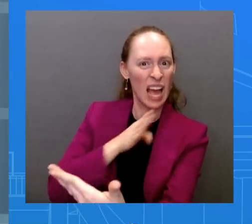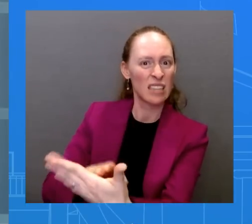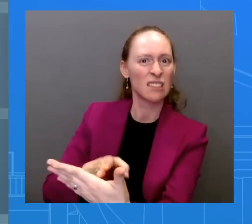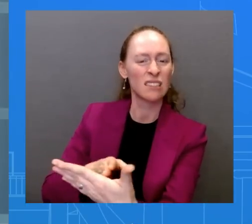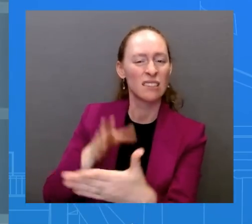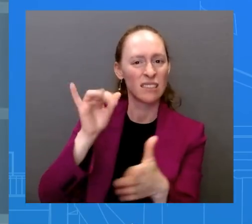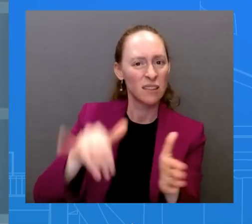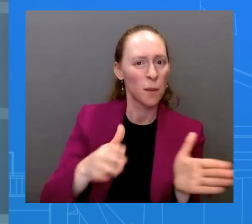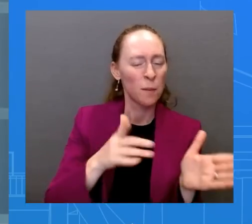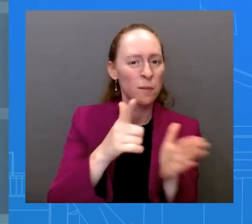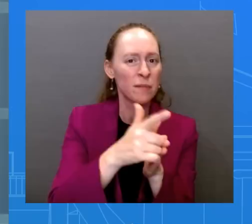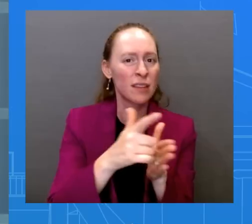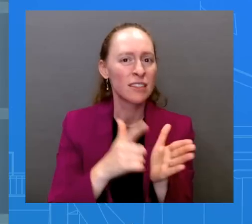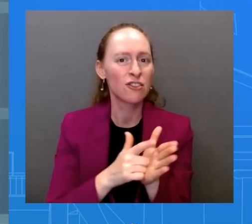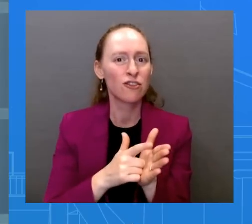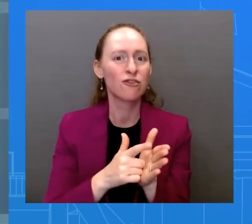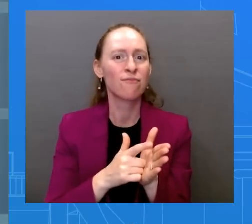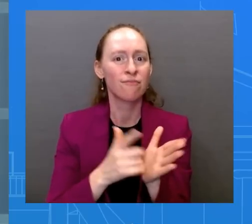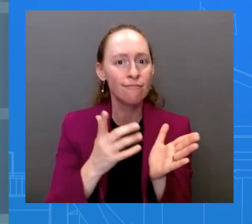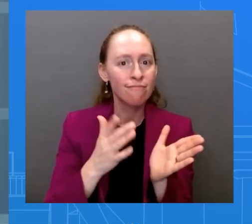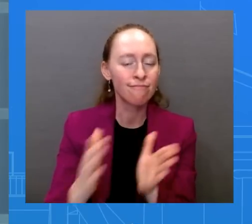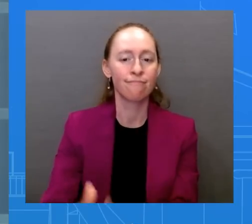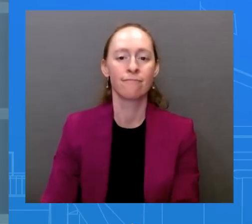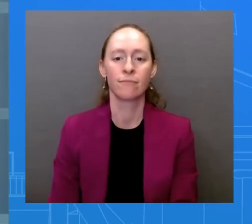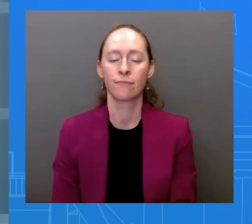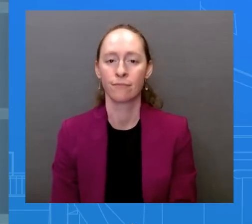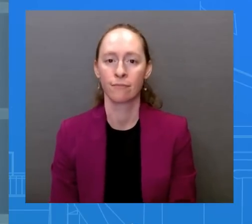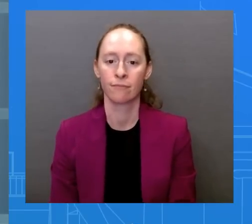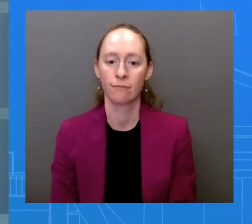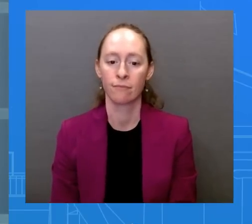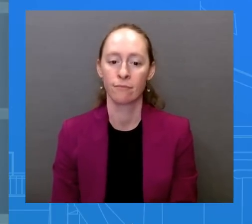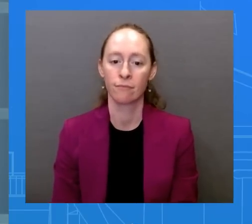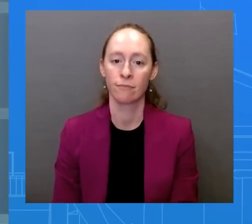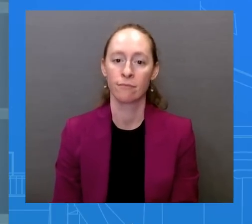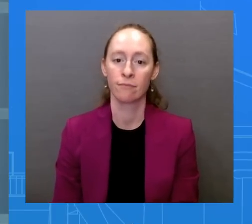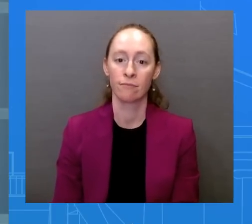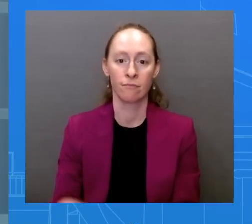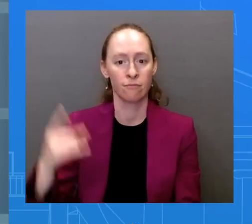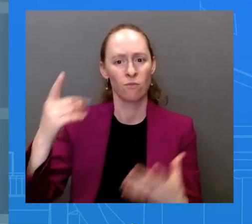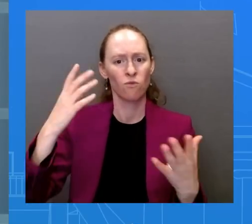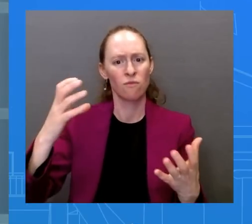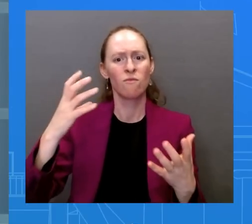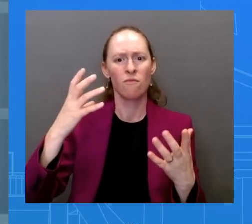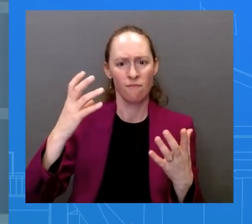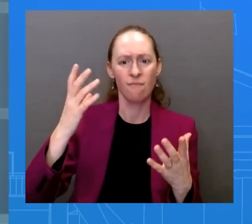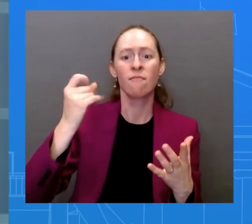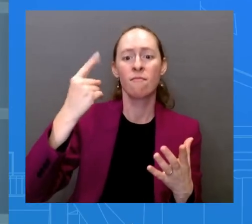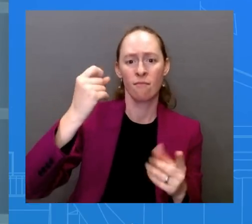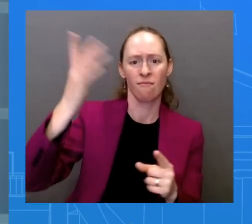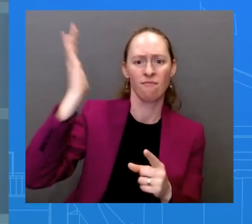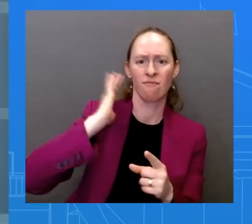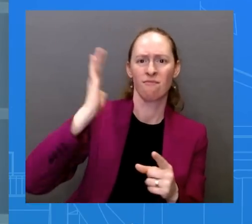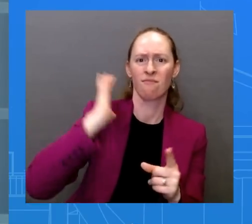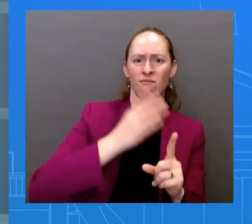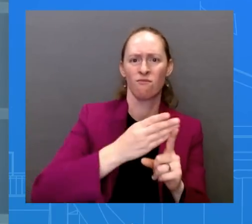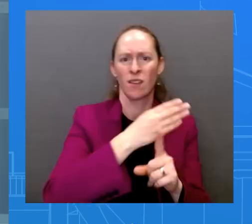where he inherited a rising crime rate from the previous administration, the president put forth the American Rescue Plan. And